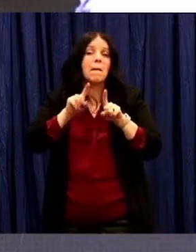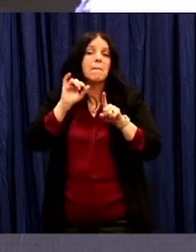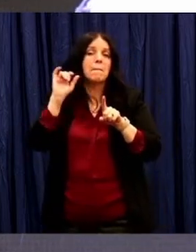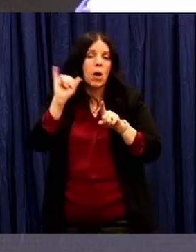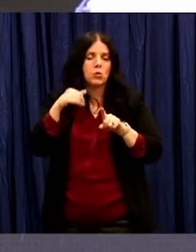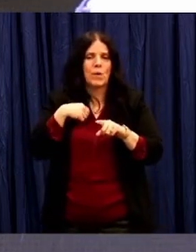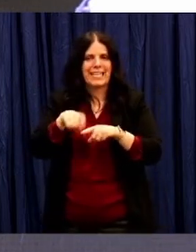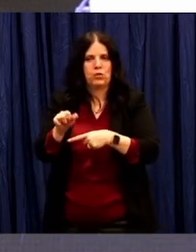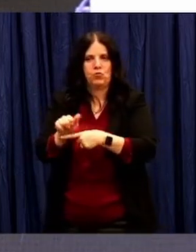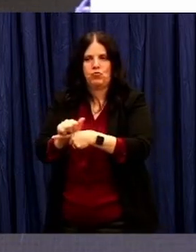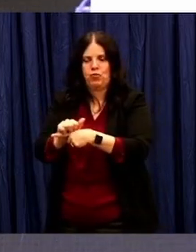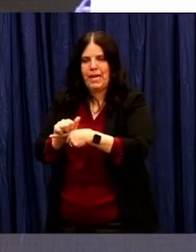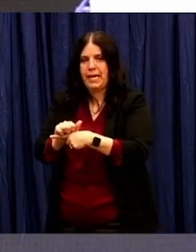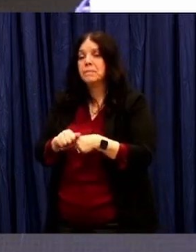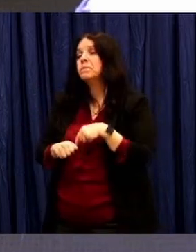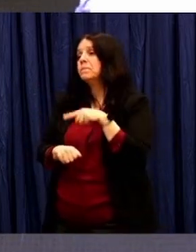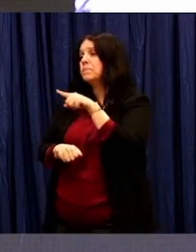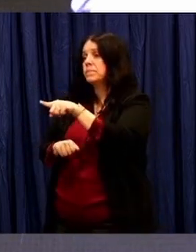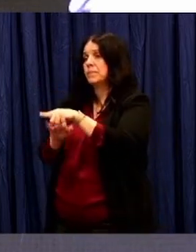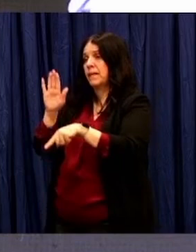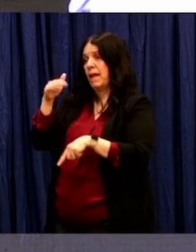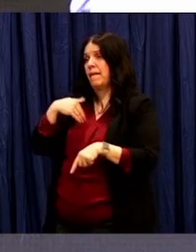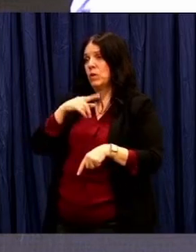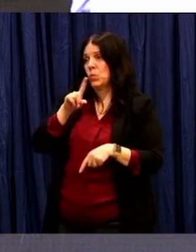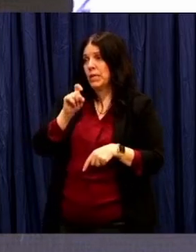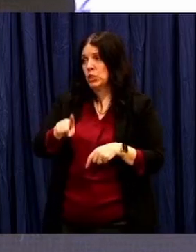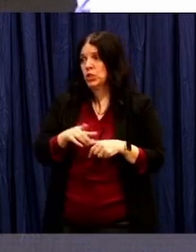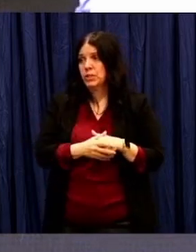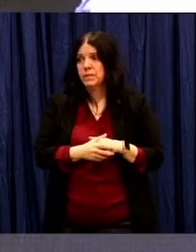We have a question over here.